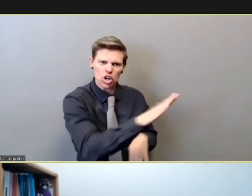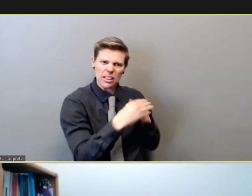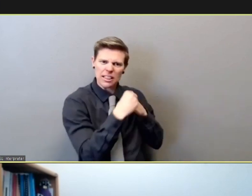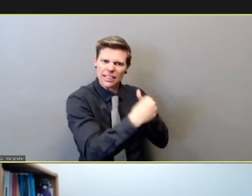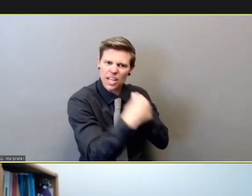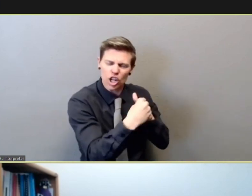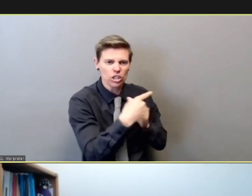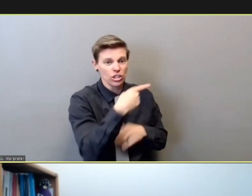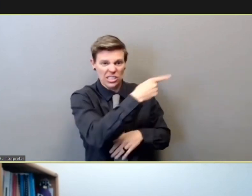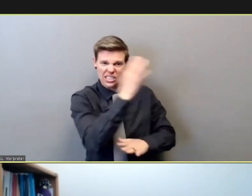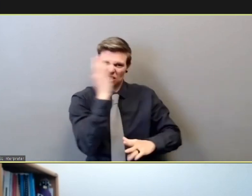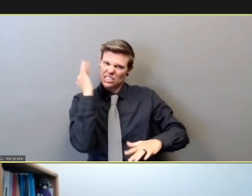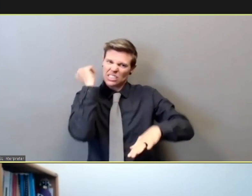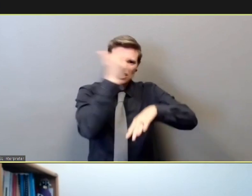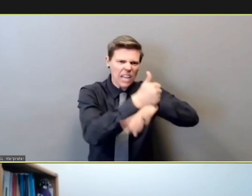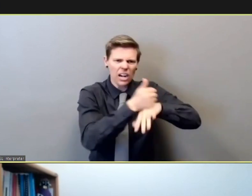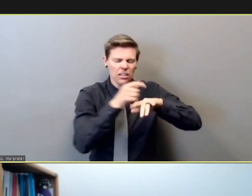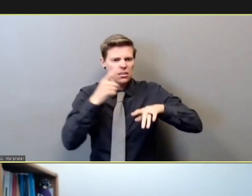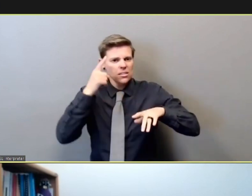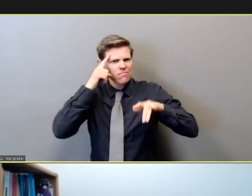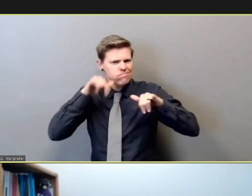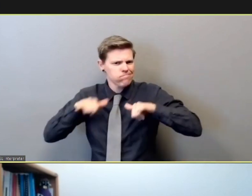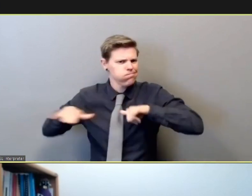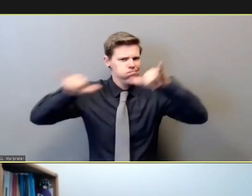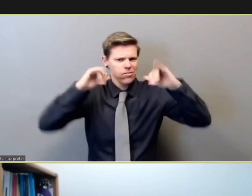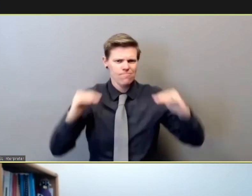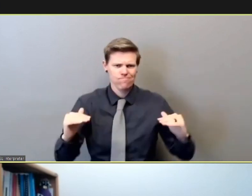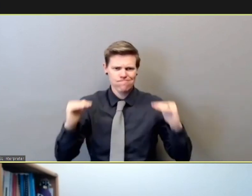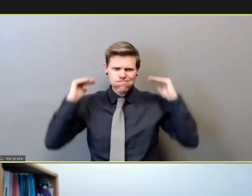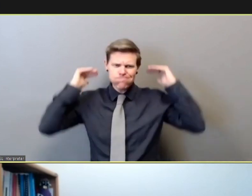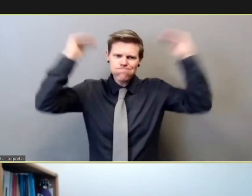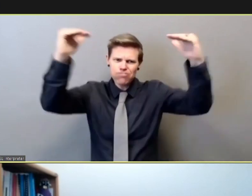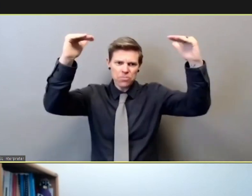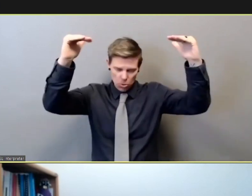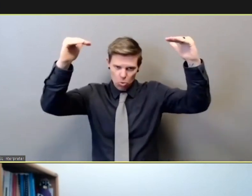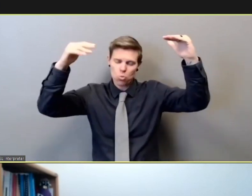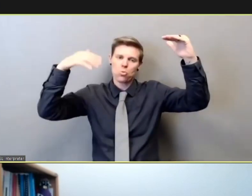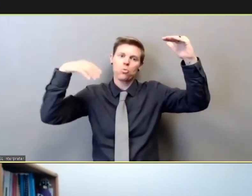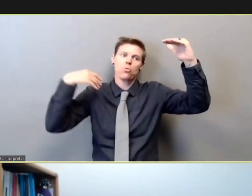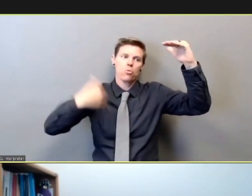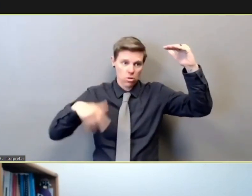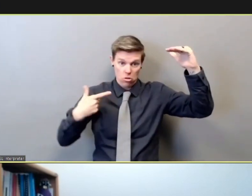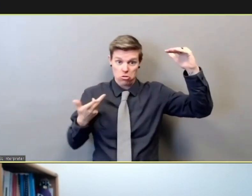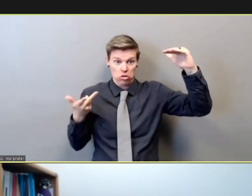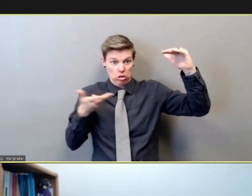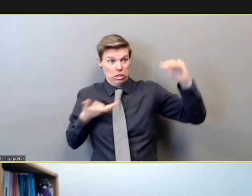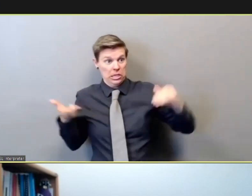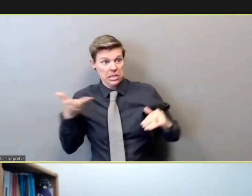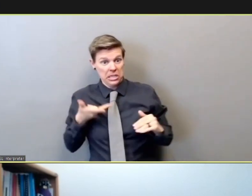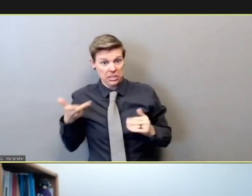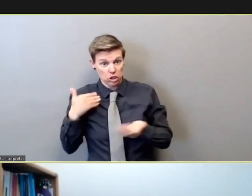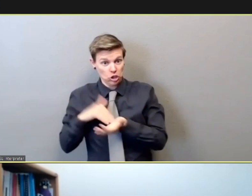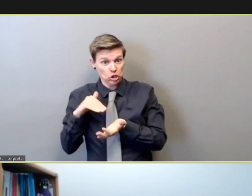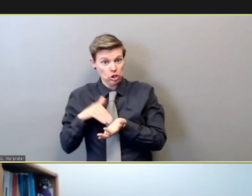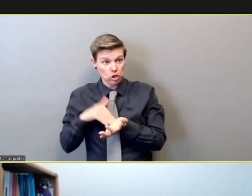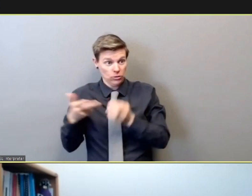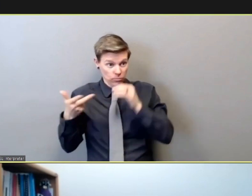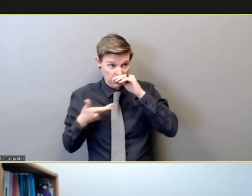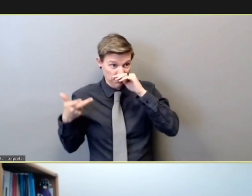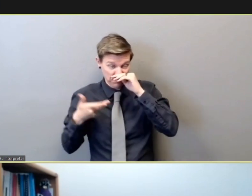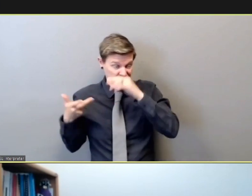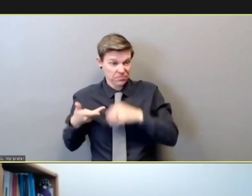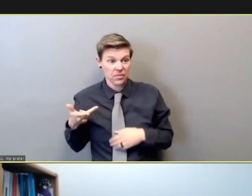And, as the three doctors at this press conference, working would say, I think I speak for all of